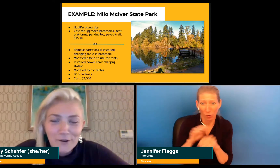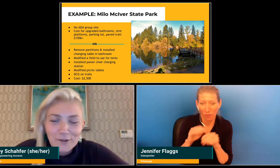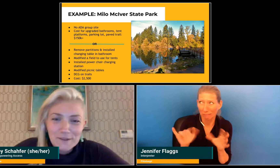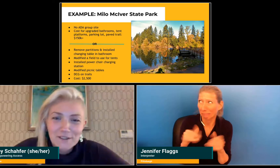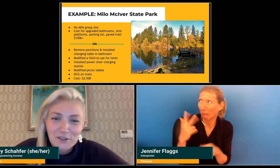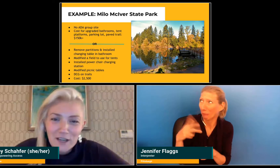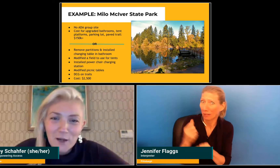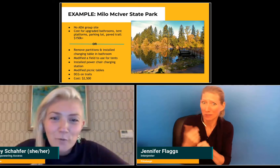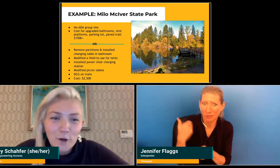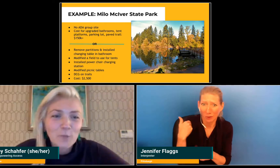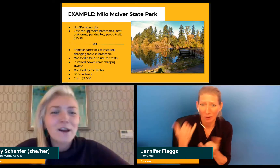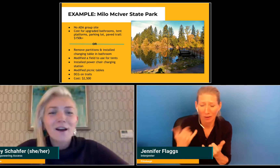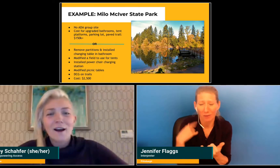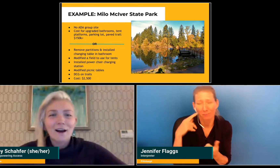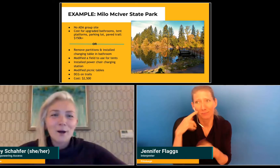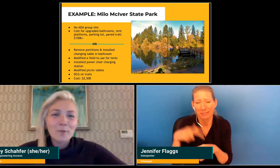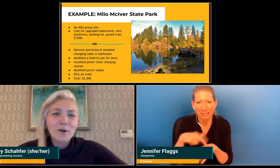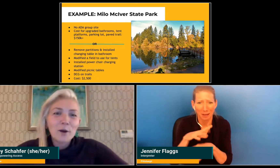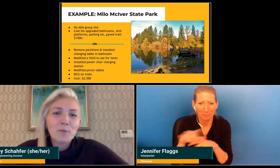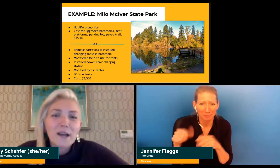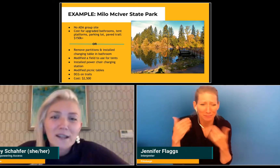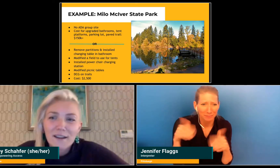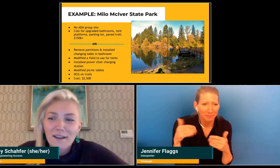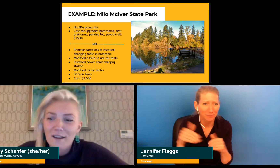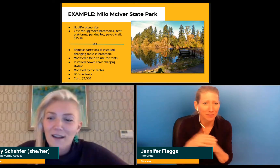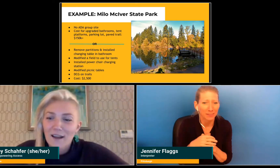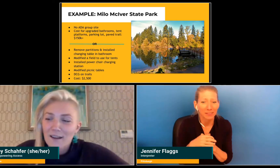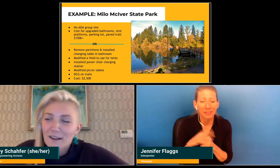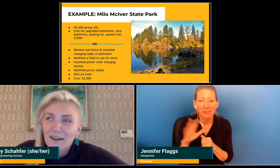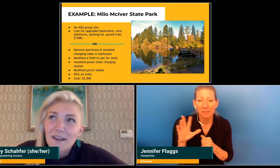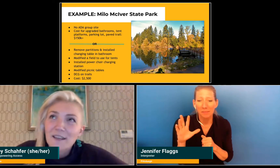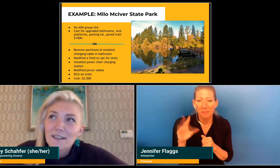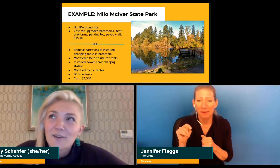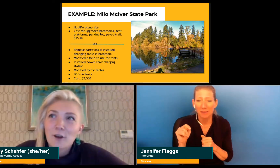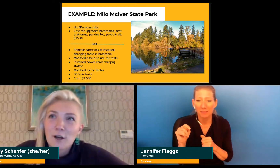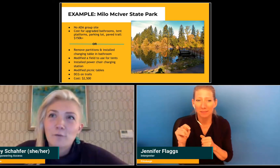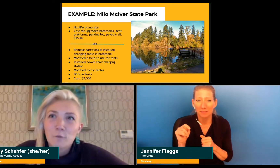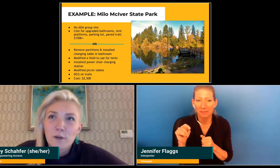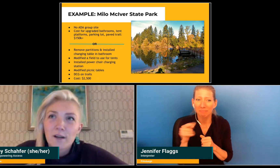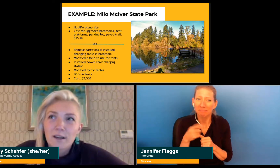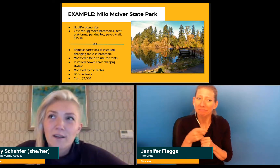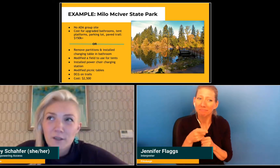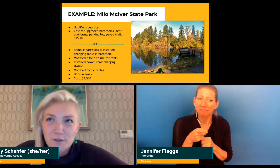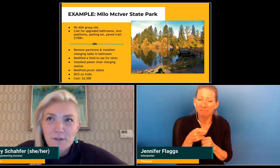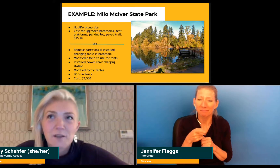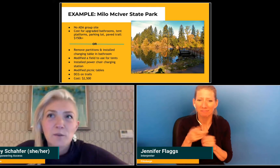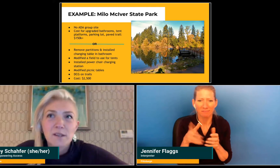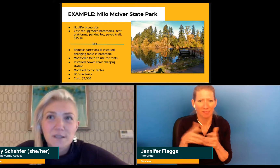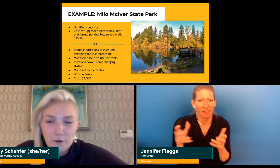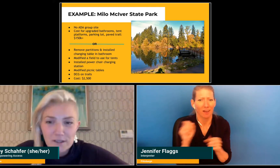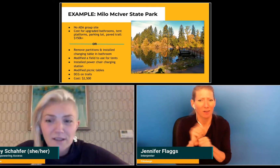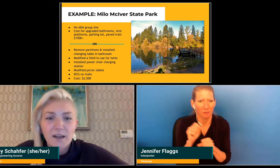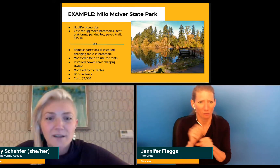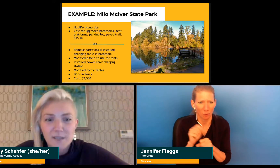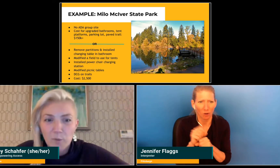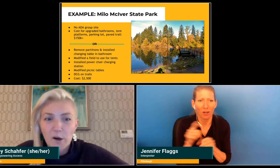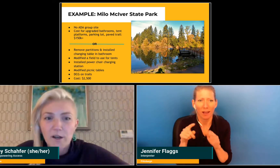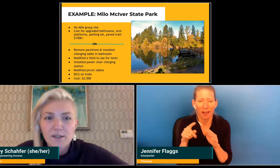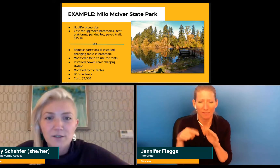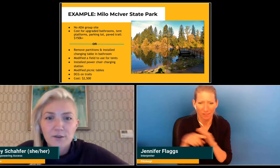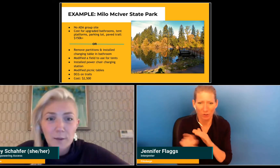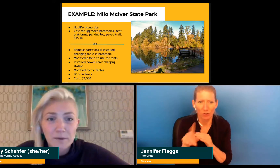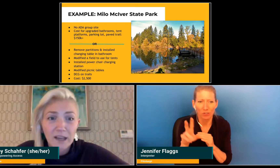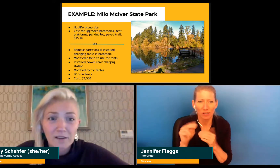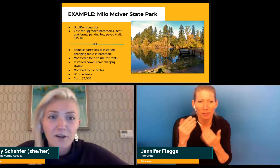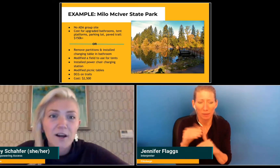don't know. It's been such a time warp. But they did a lot of work, Adventures Without Limits and OSCI and state